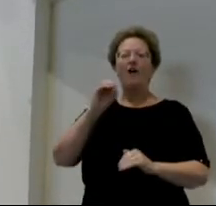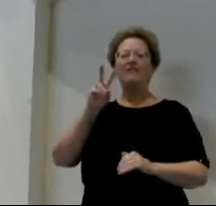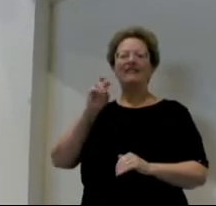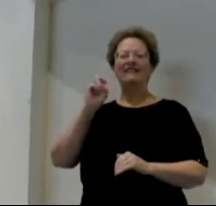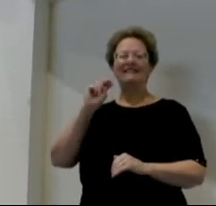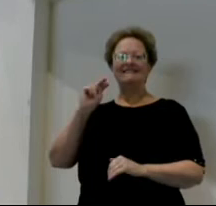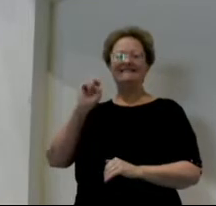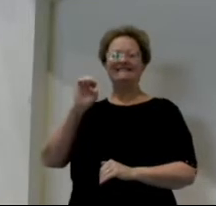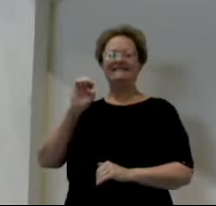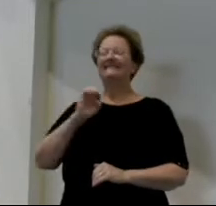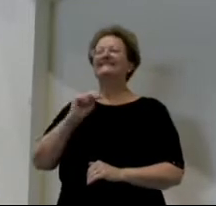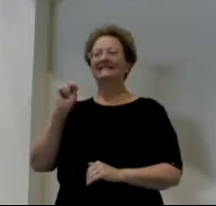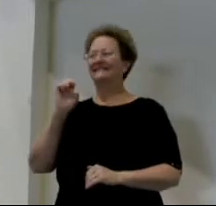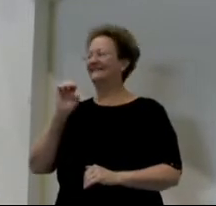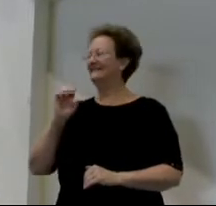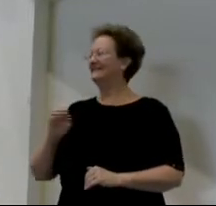Let's pray.